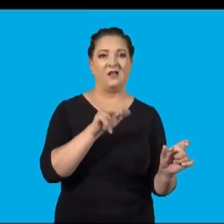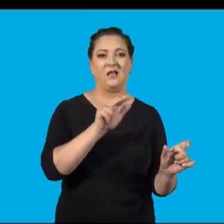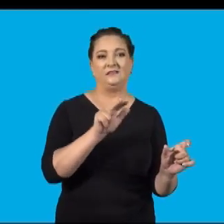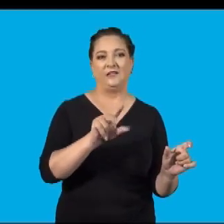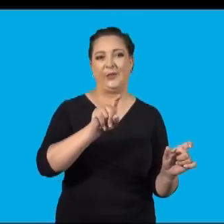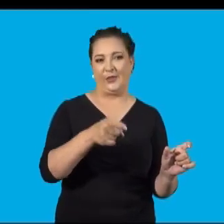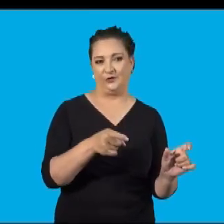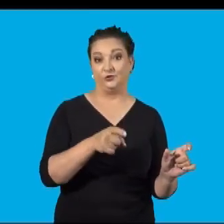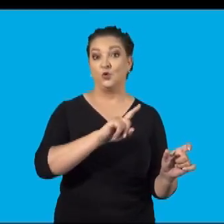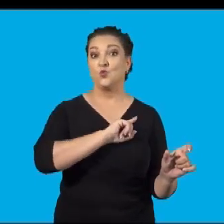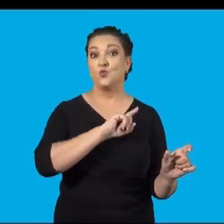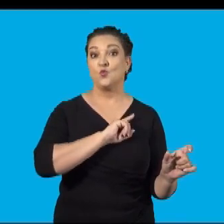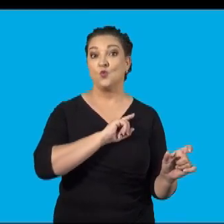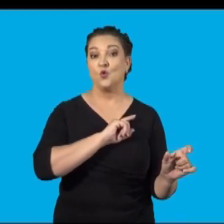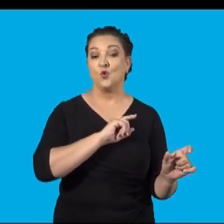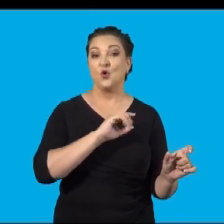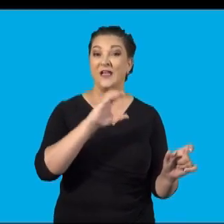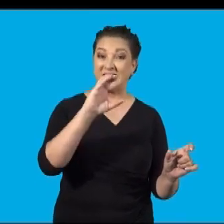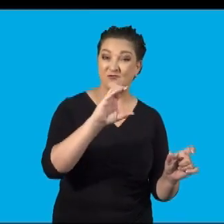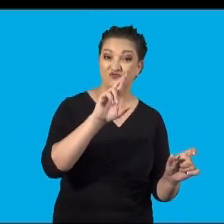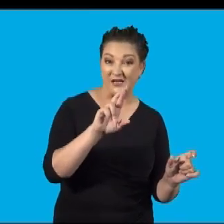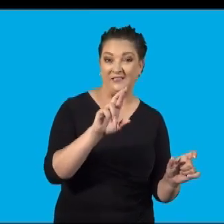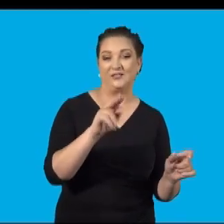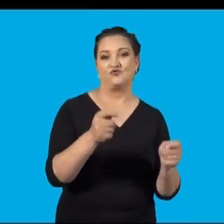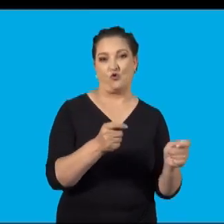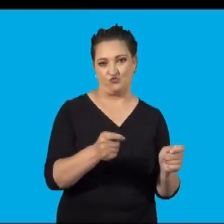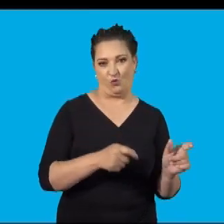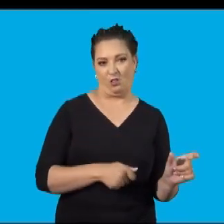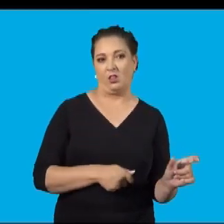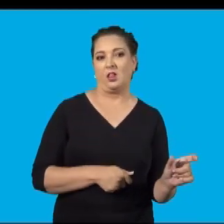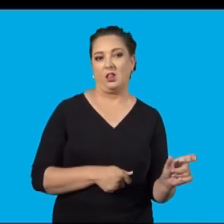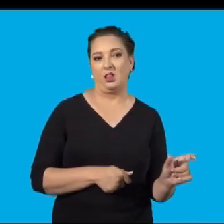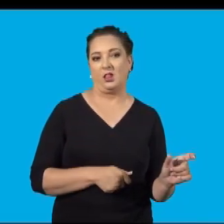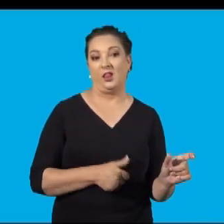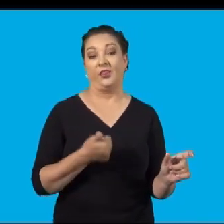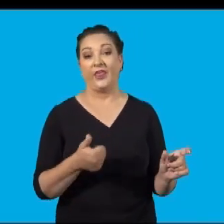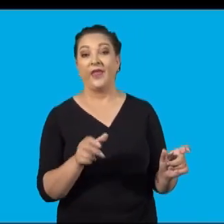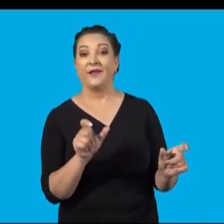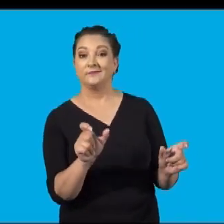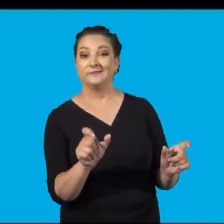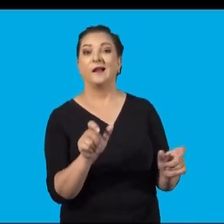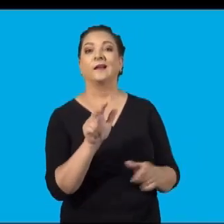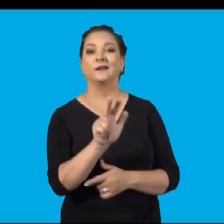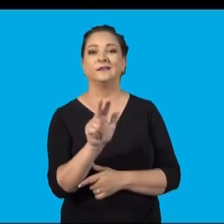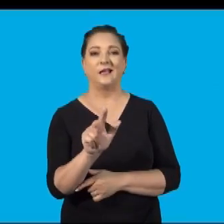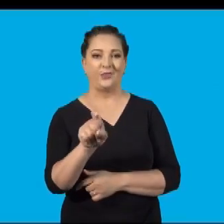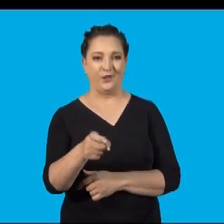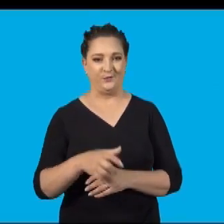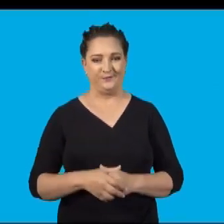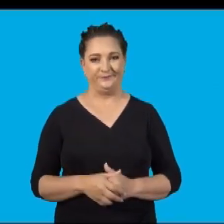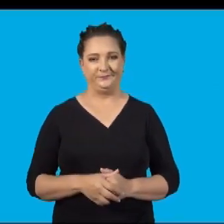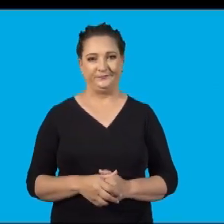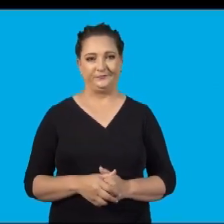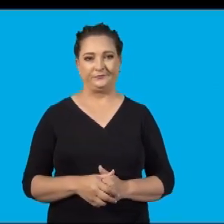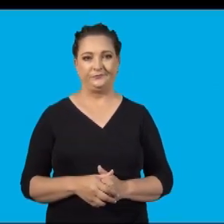say now creditors control. Okay, creditors control. And I'm going to have my